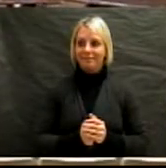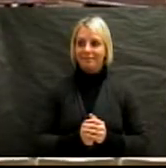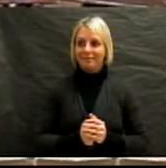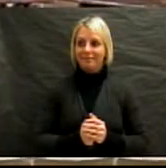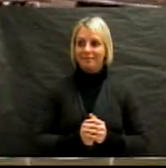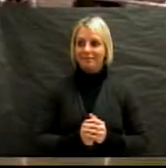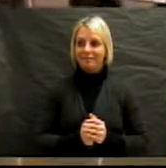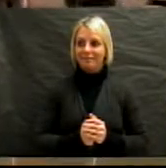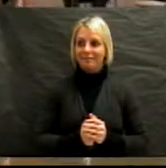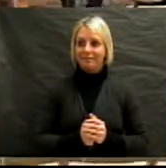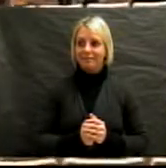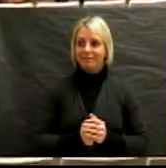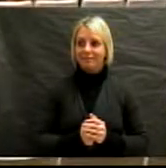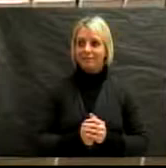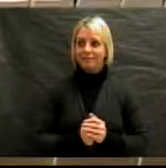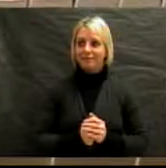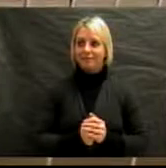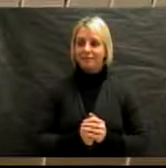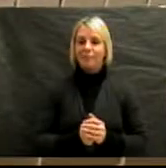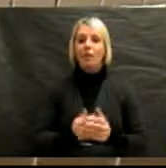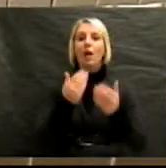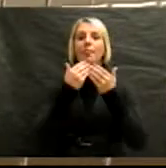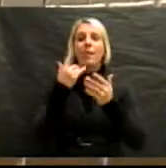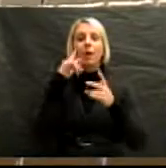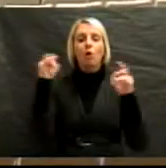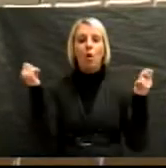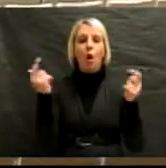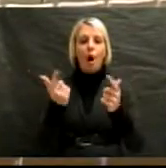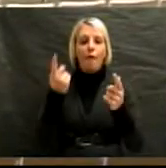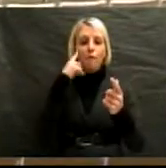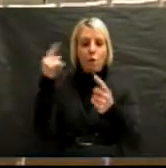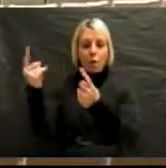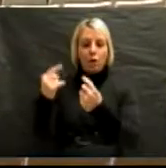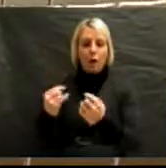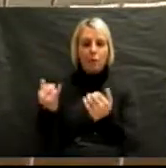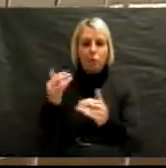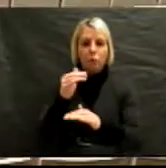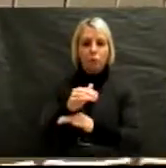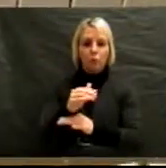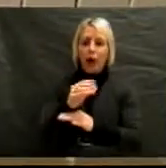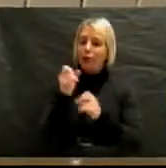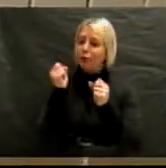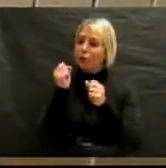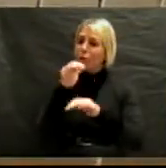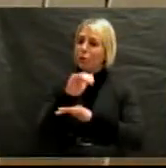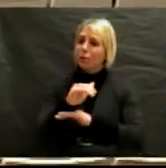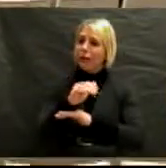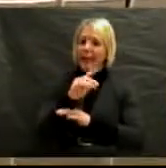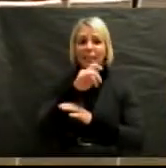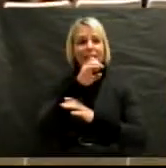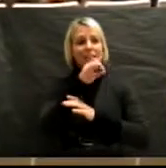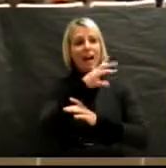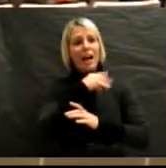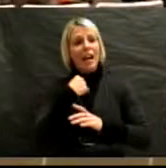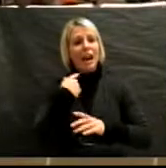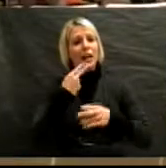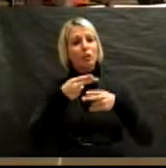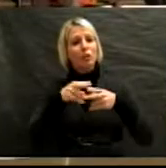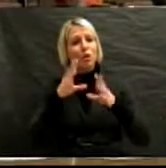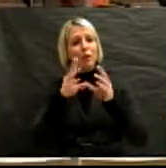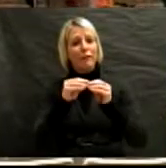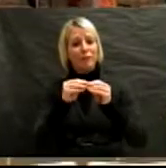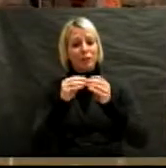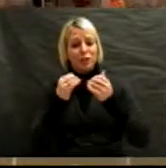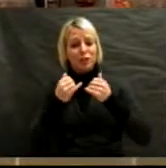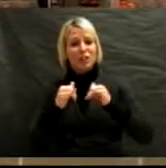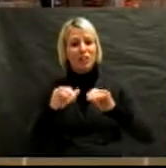Okay, thank you all for coming this evening on a very cold evening. Todd and I had a brief conversation to decide whether or not we should try to reschedule, and given the